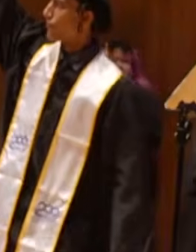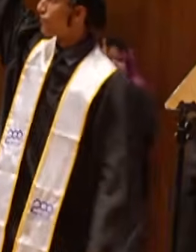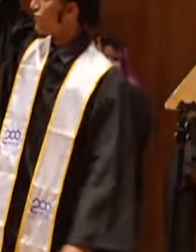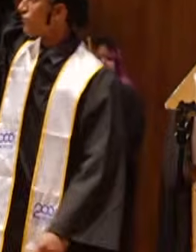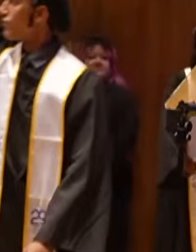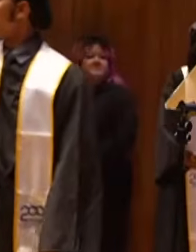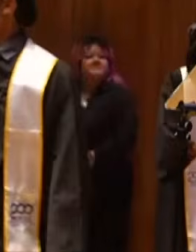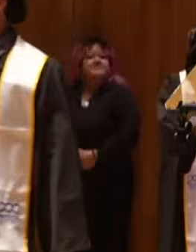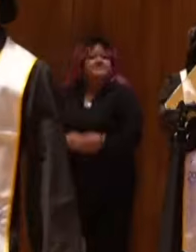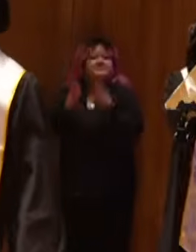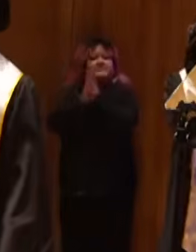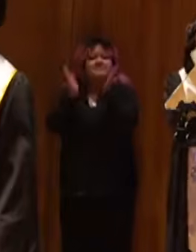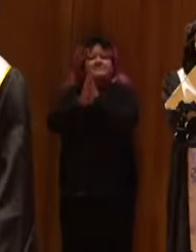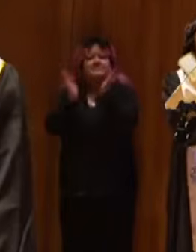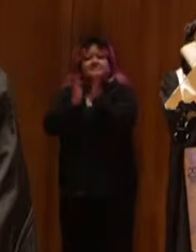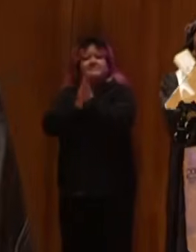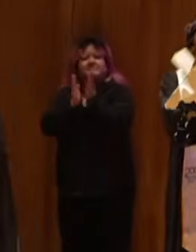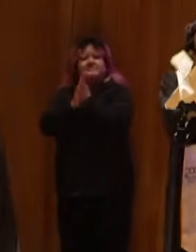Reginald Ransom.